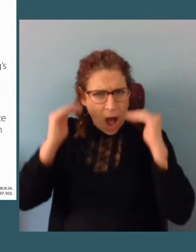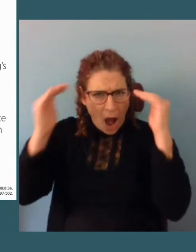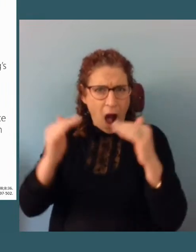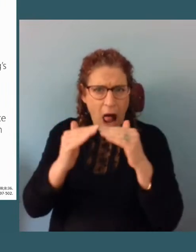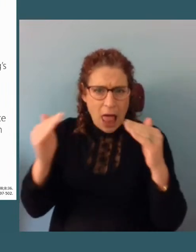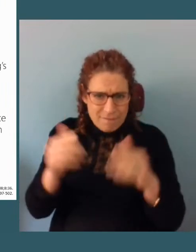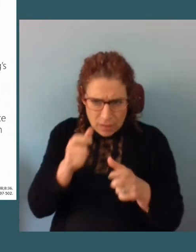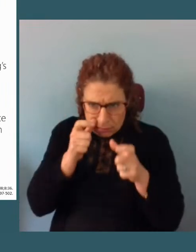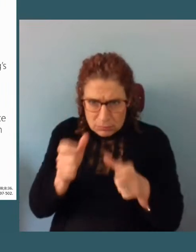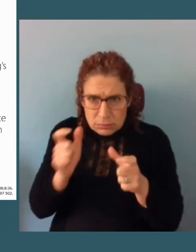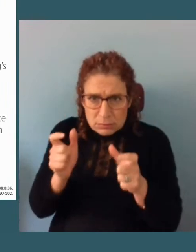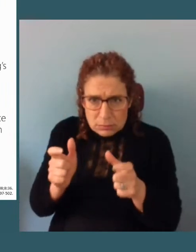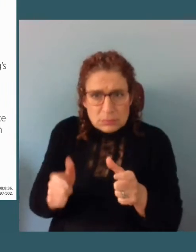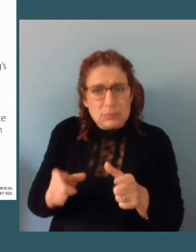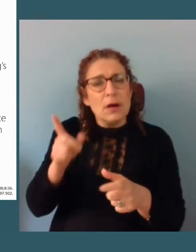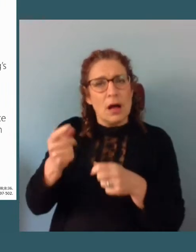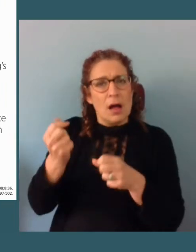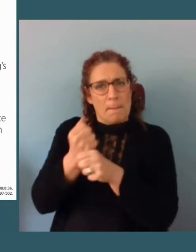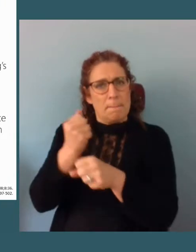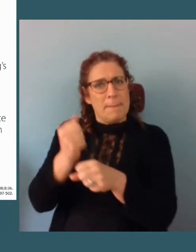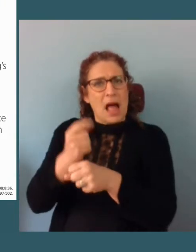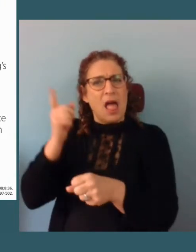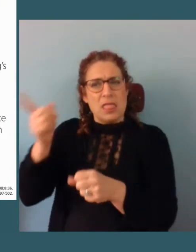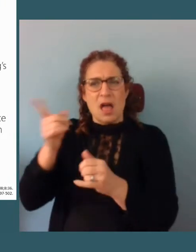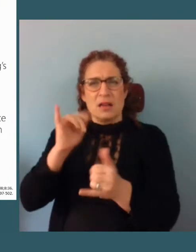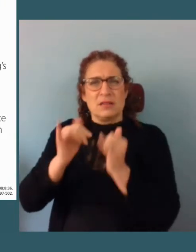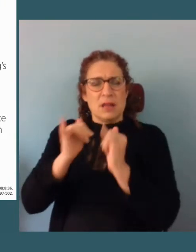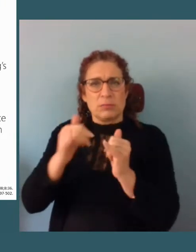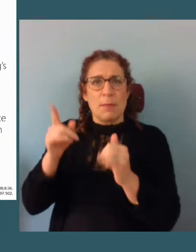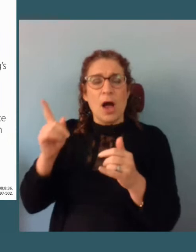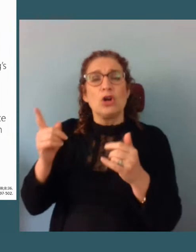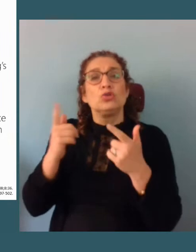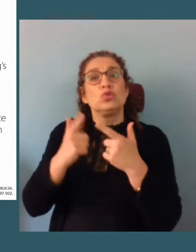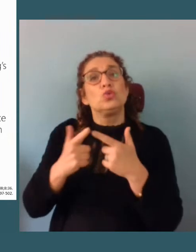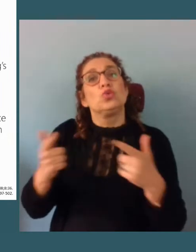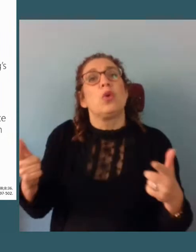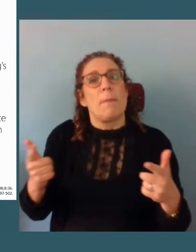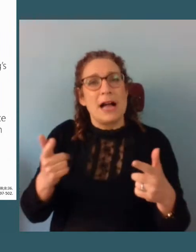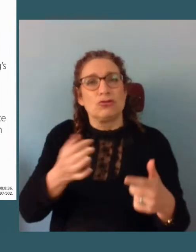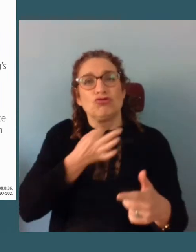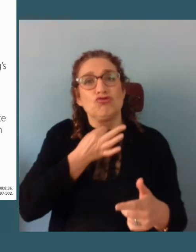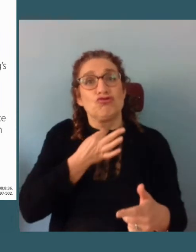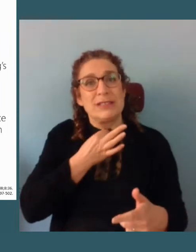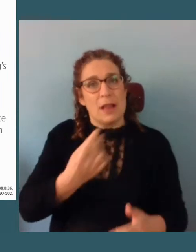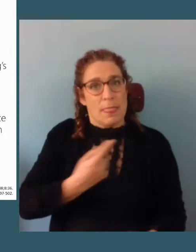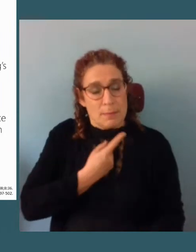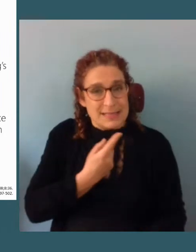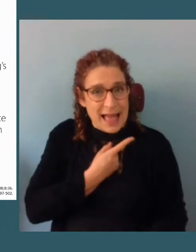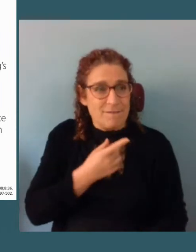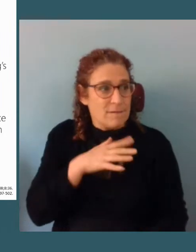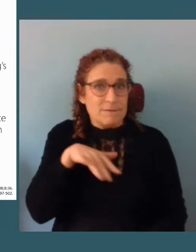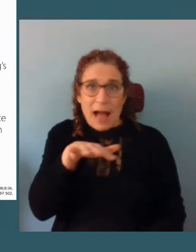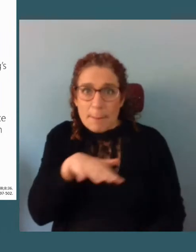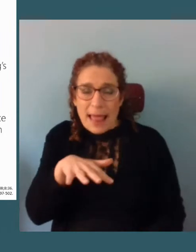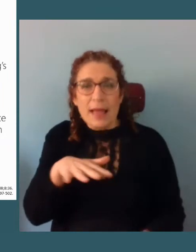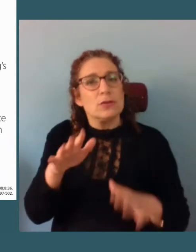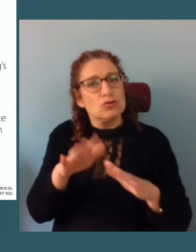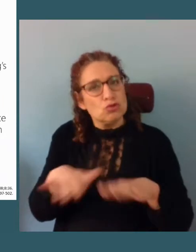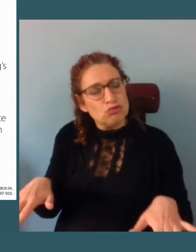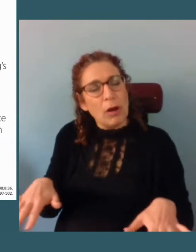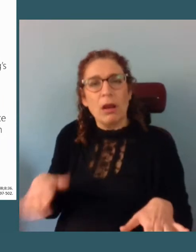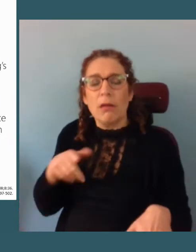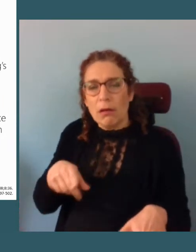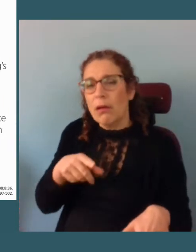which sometimes means they pose excessive risks on themselves, their family and their children, which can lead